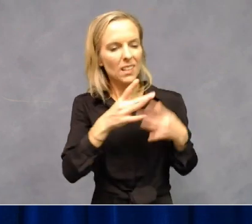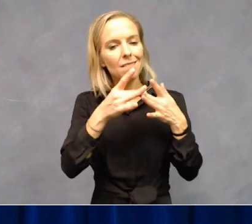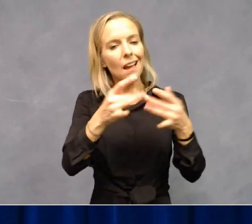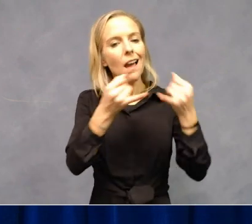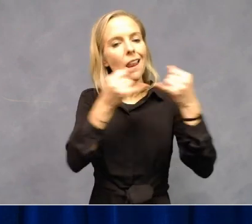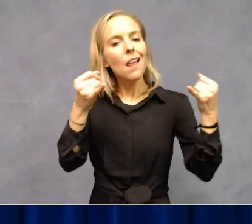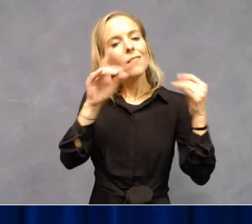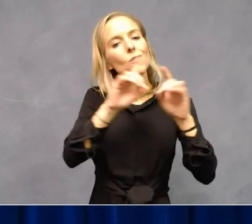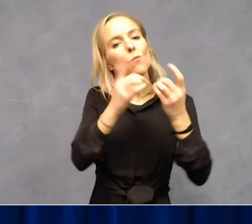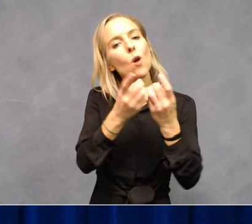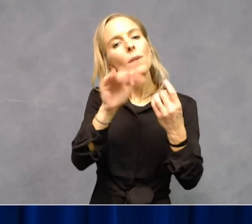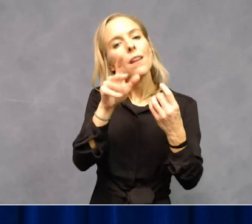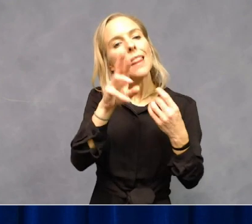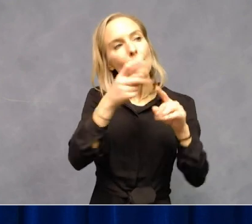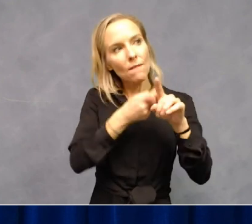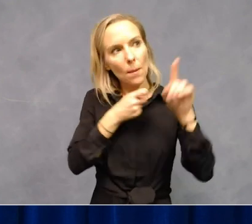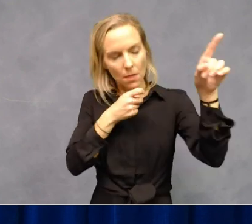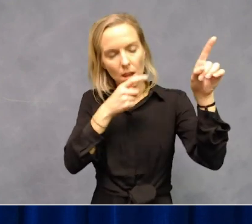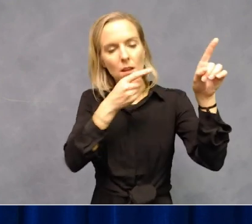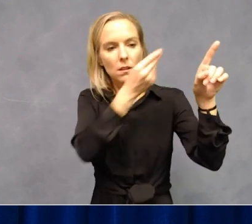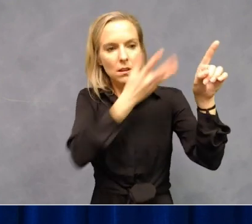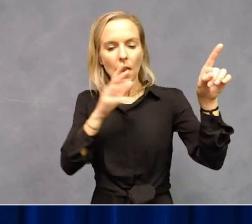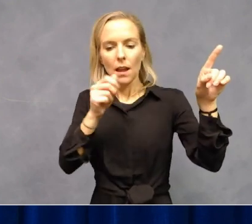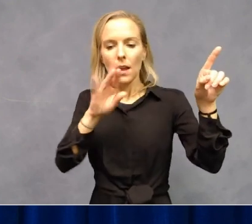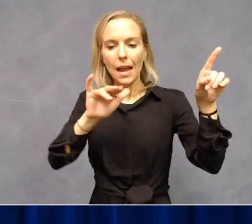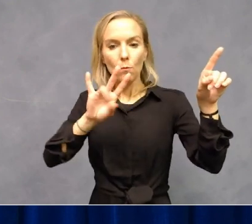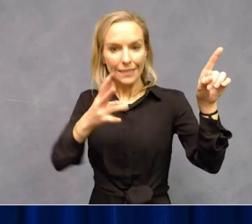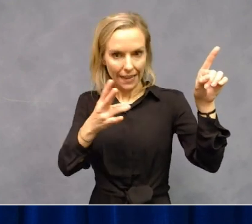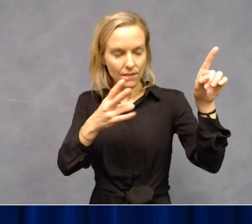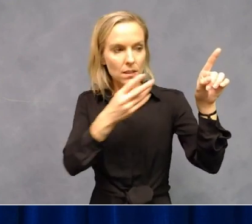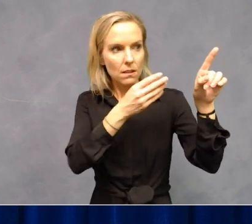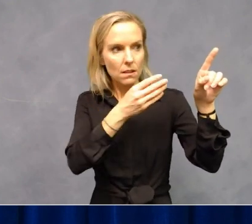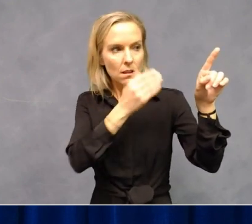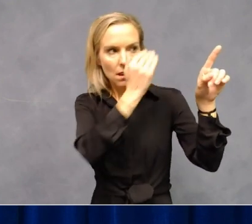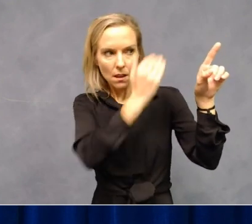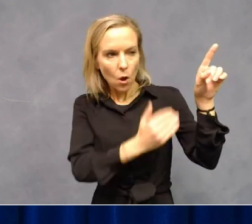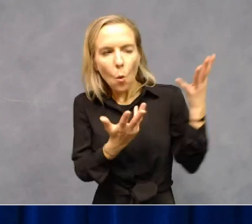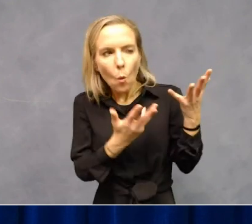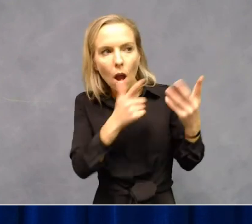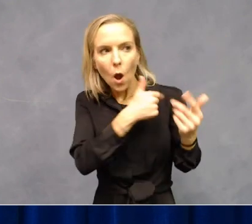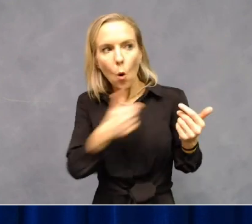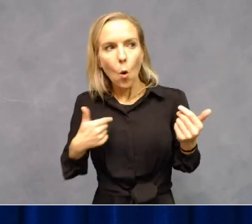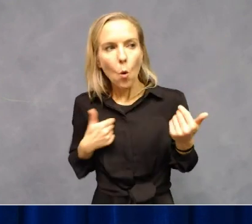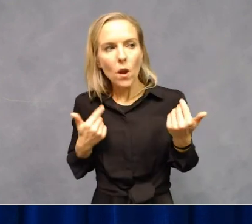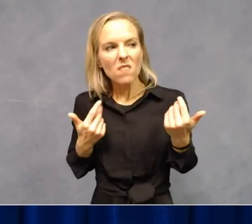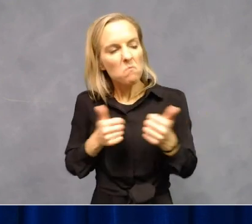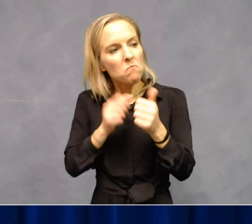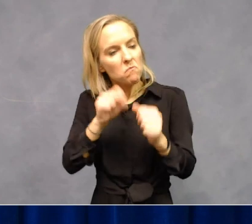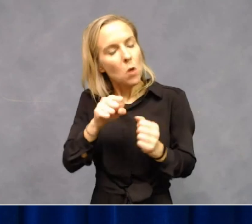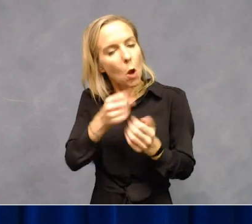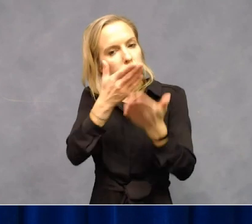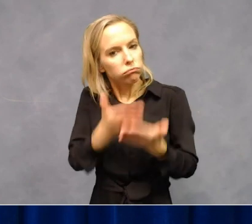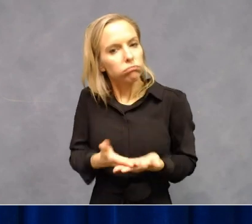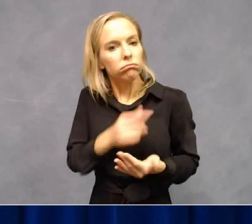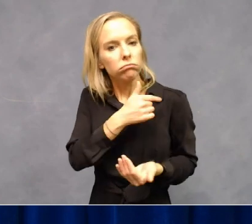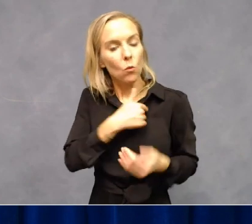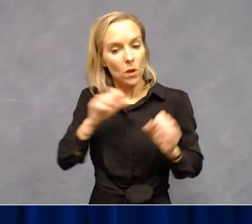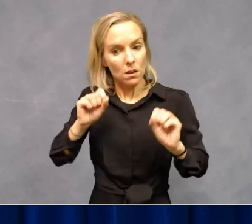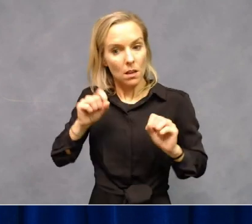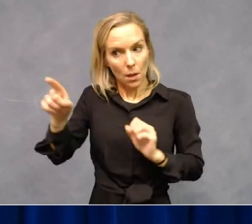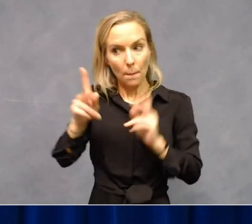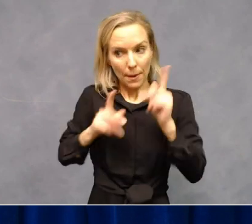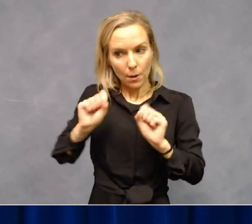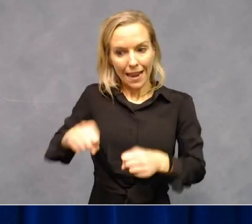Labor on April 7th, and it did indicate, consistent with what we had been told, that people could be approved for these